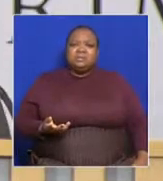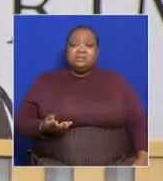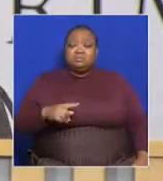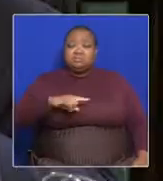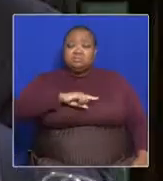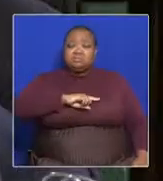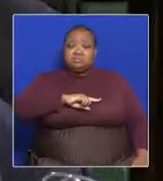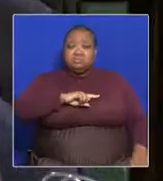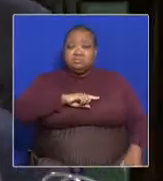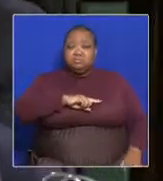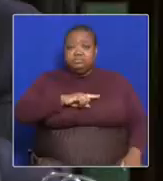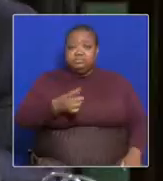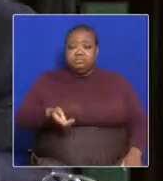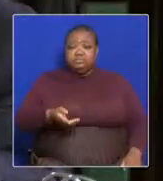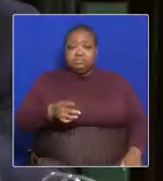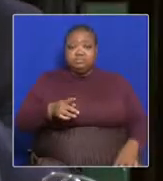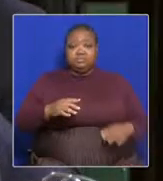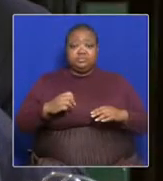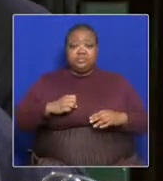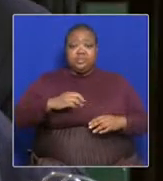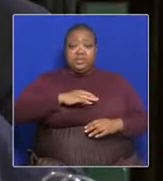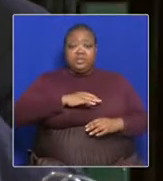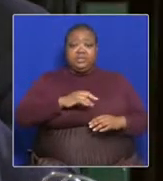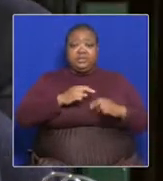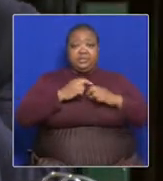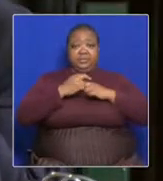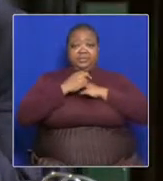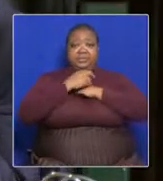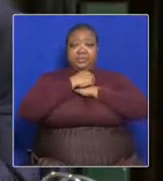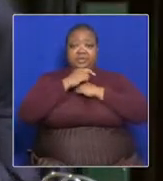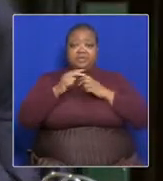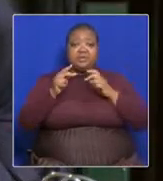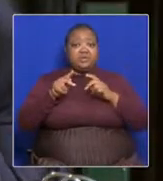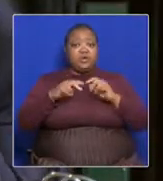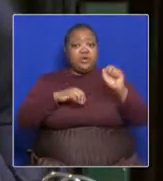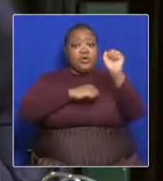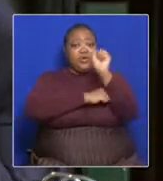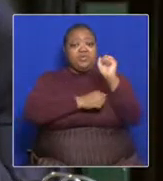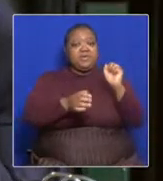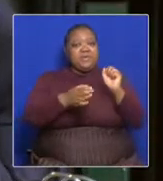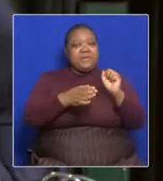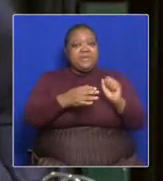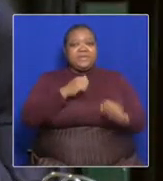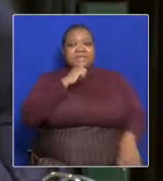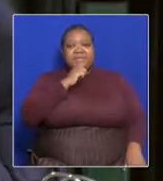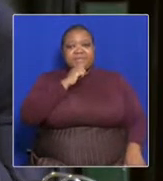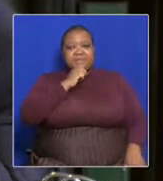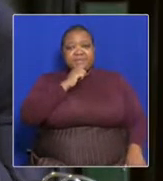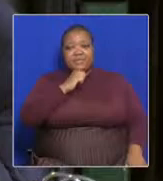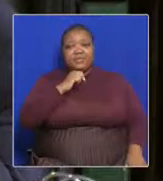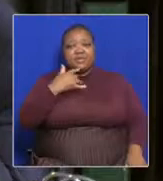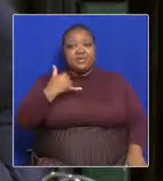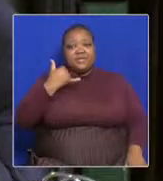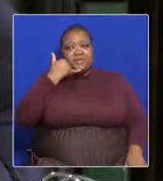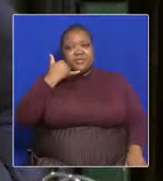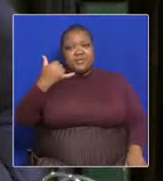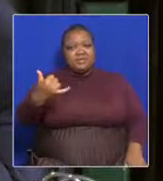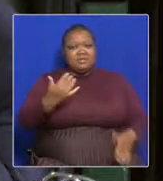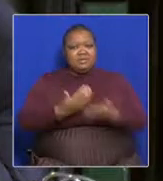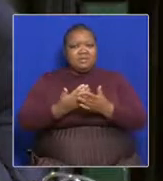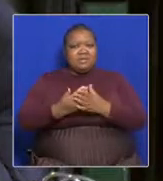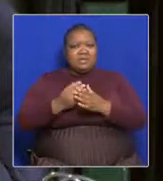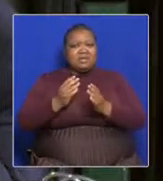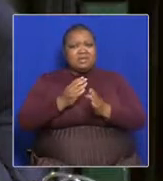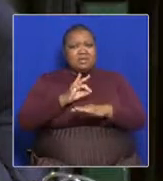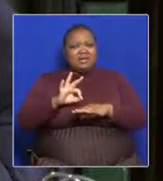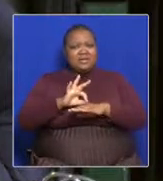get manpower, even if you are not physically at the office, there's the convenience of a telephone. yes, You could have made calls